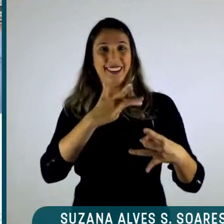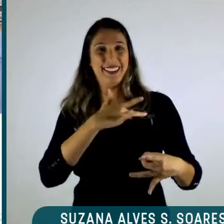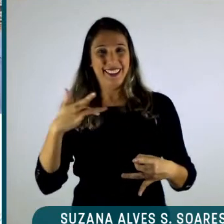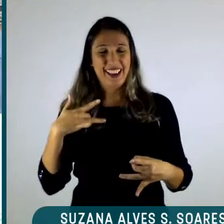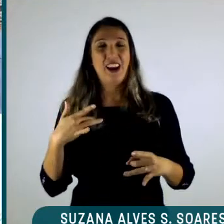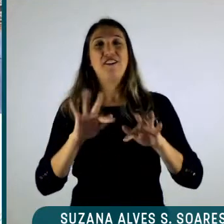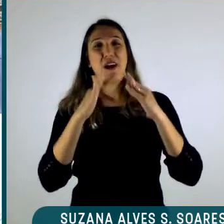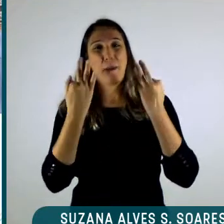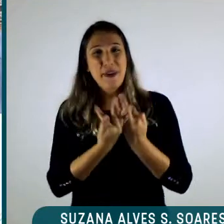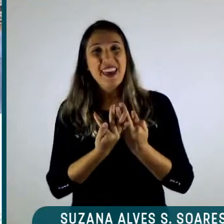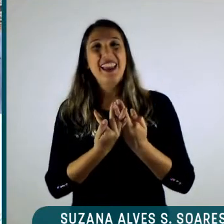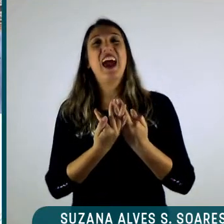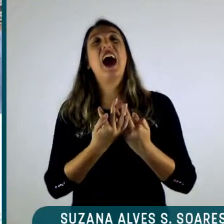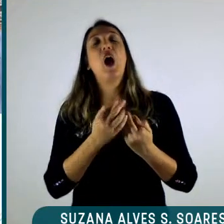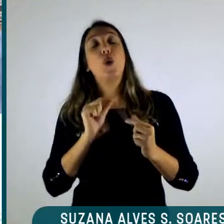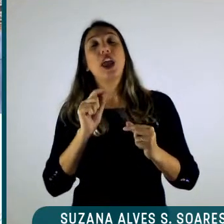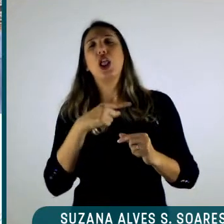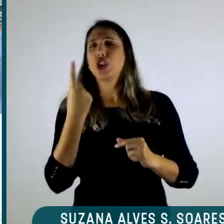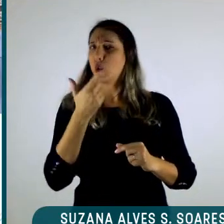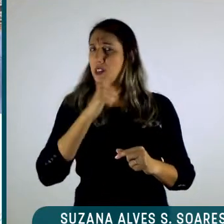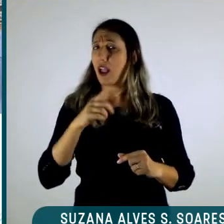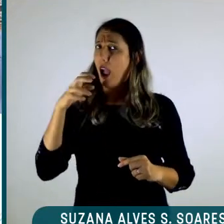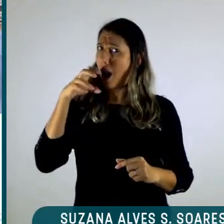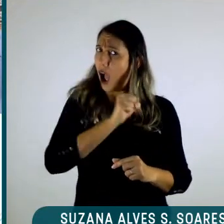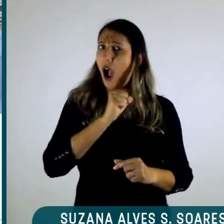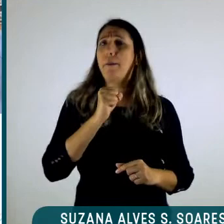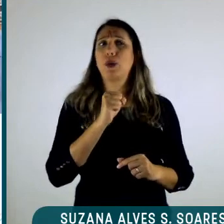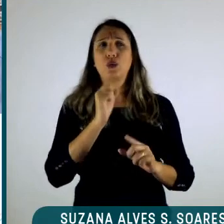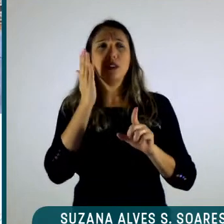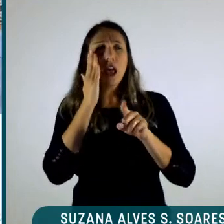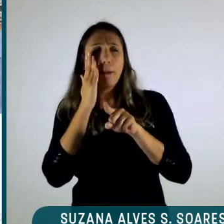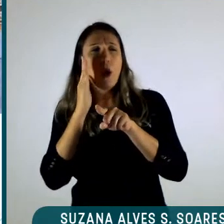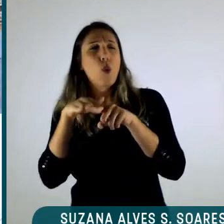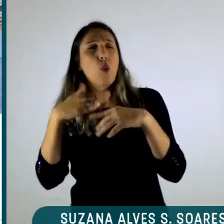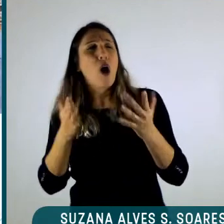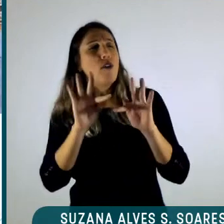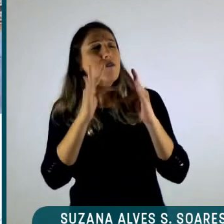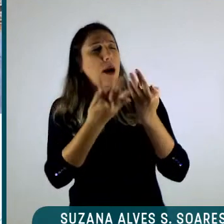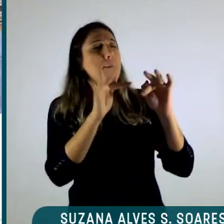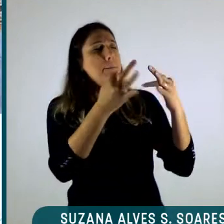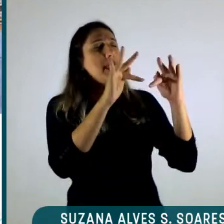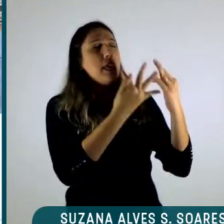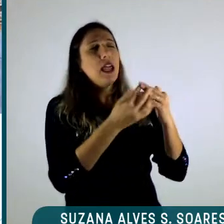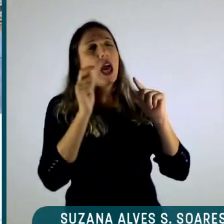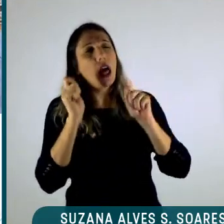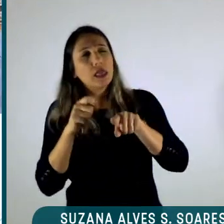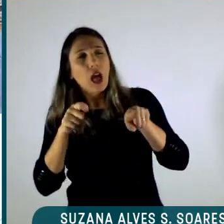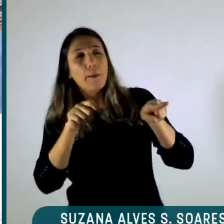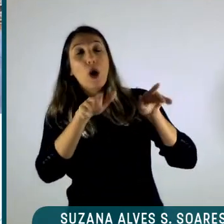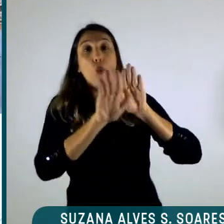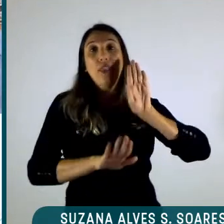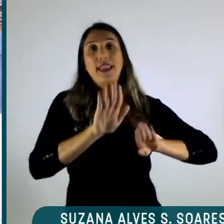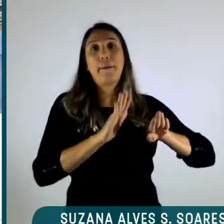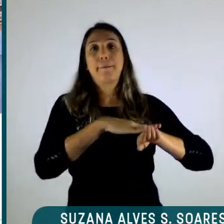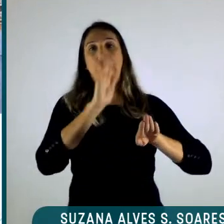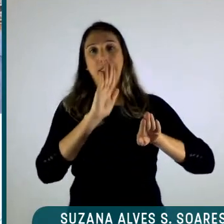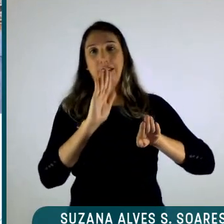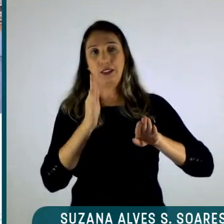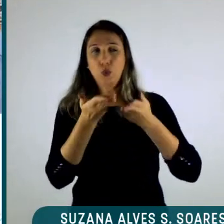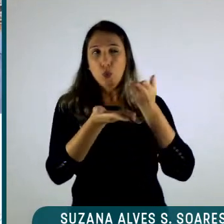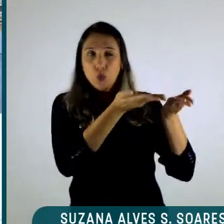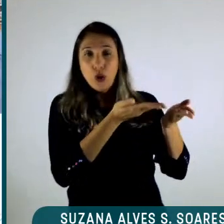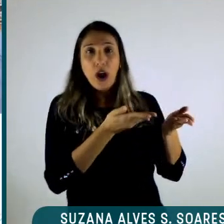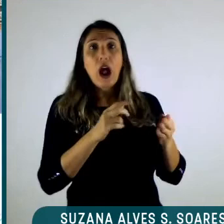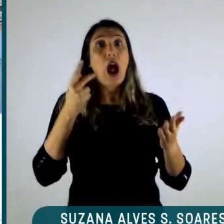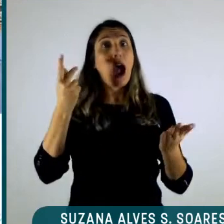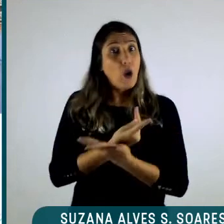sick people are. And with this partnership with the community agents, we're able to quickly know what are the families we should have